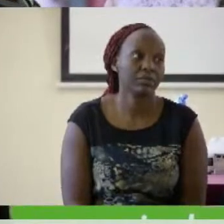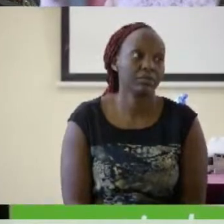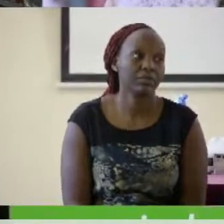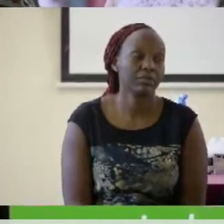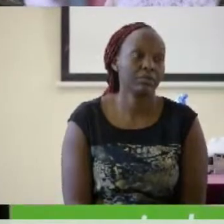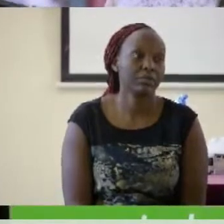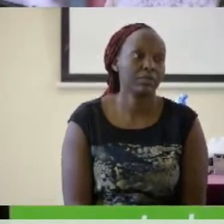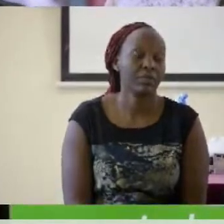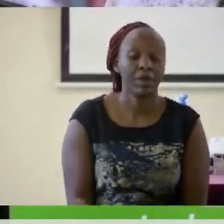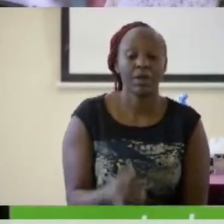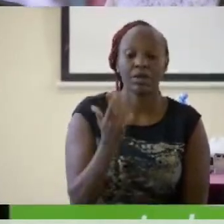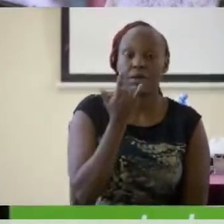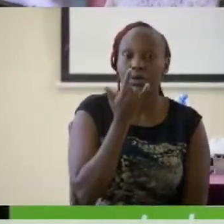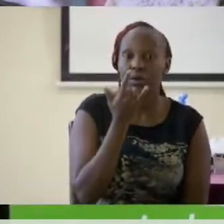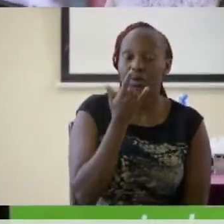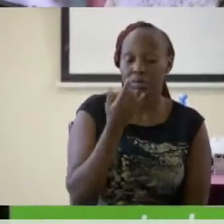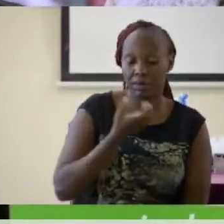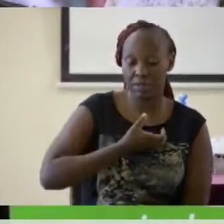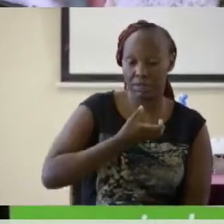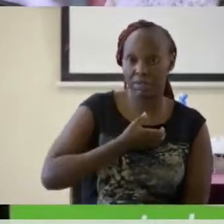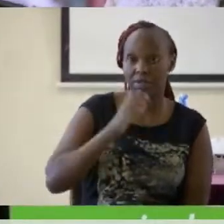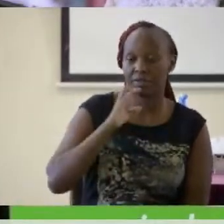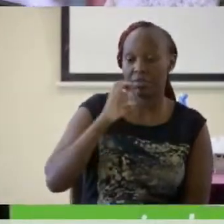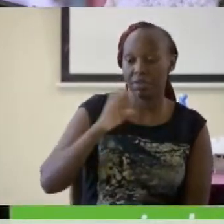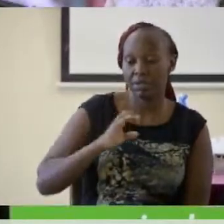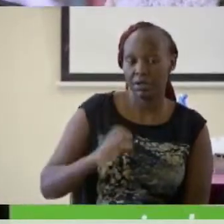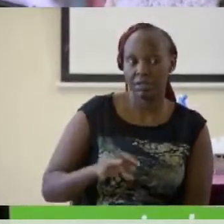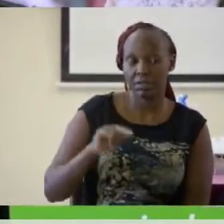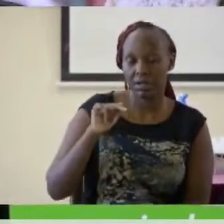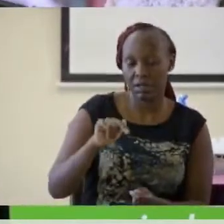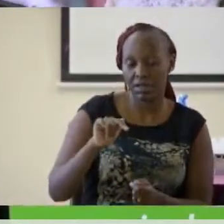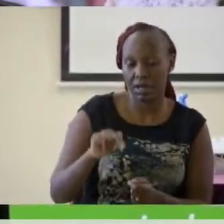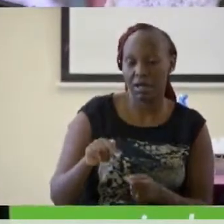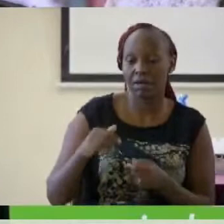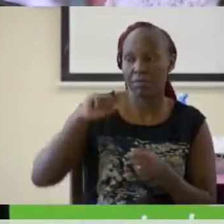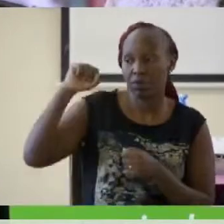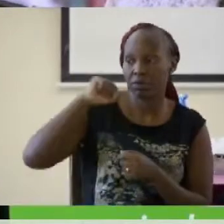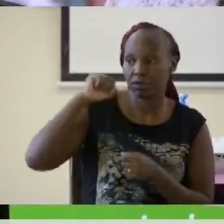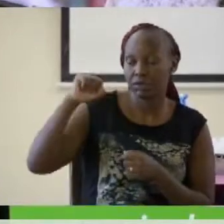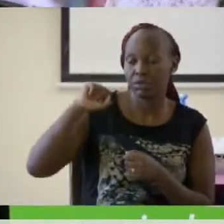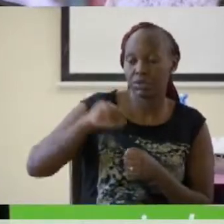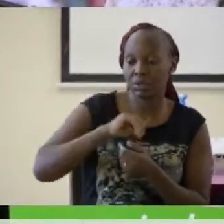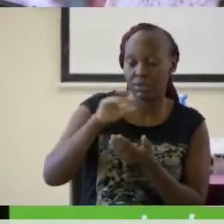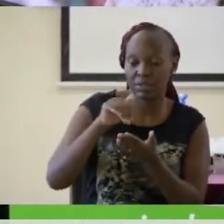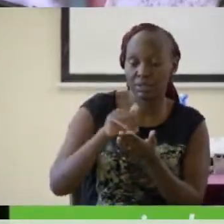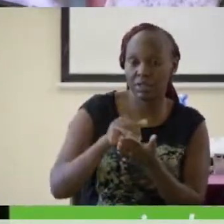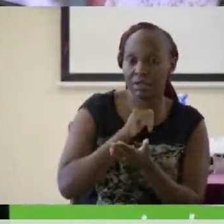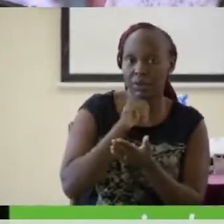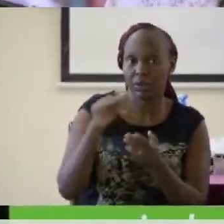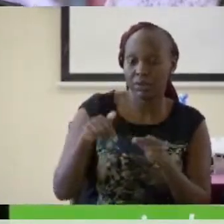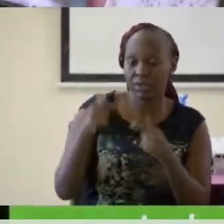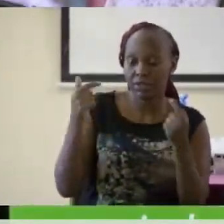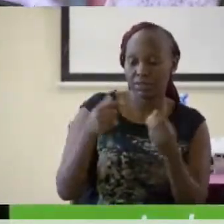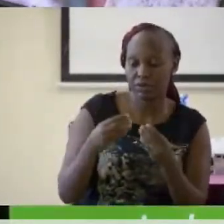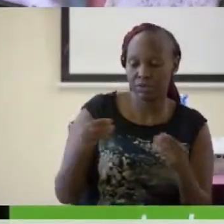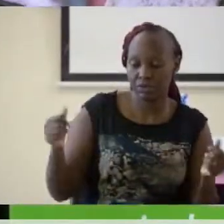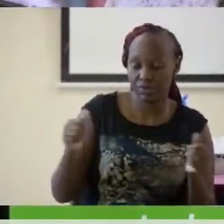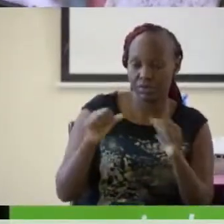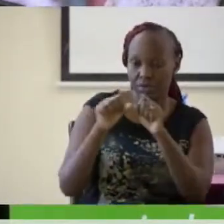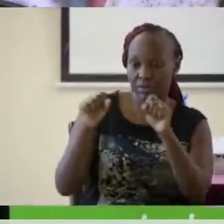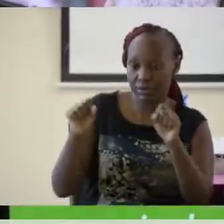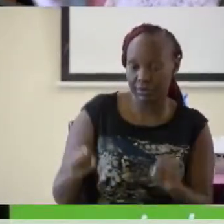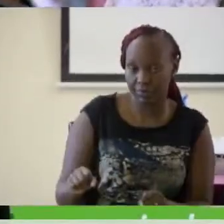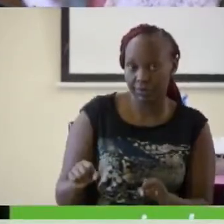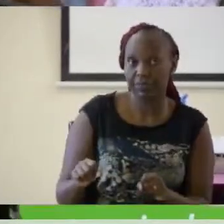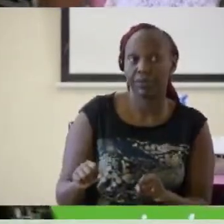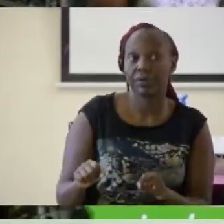the Luo Council of Elders at that time existed as a political entity. There were not a dispute resolution mechanism.